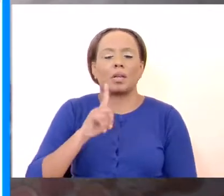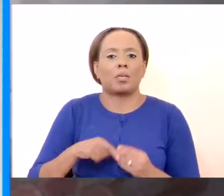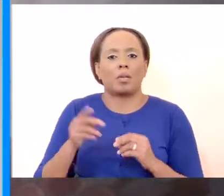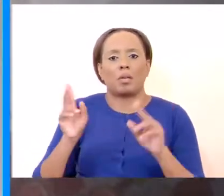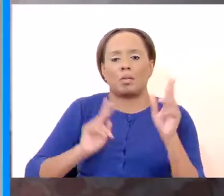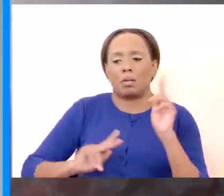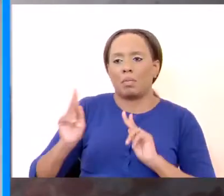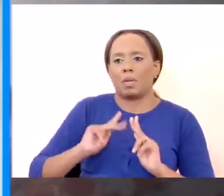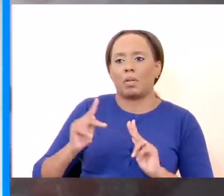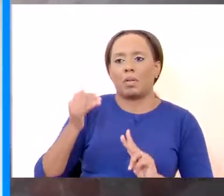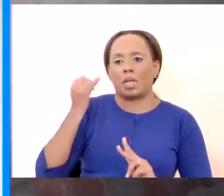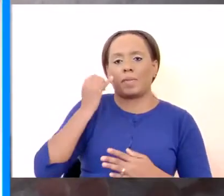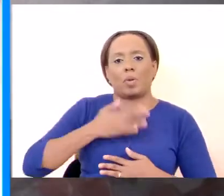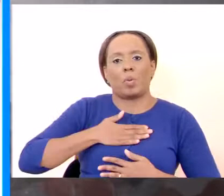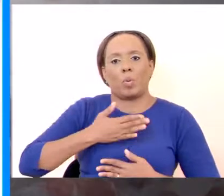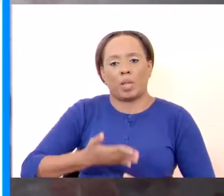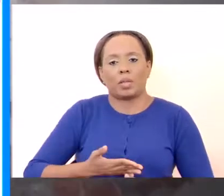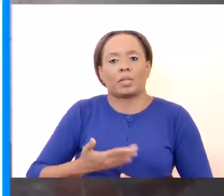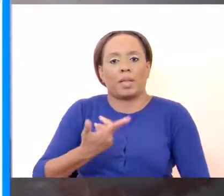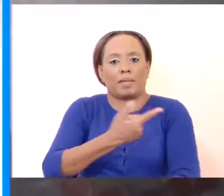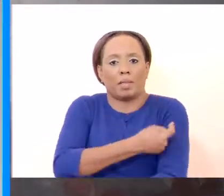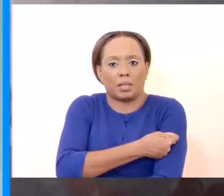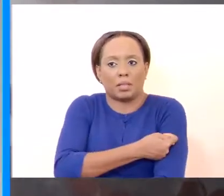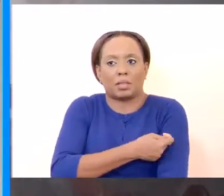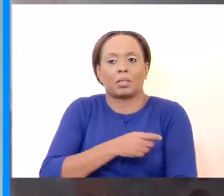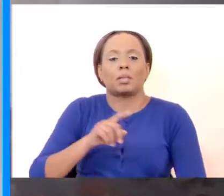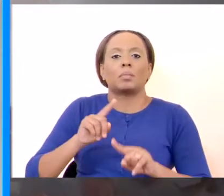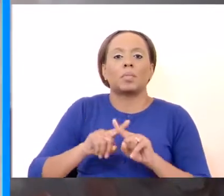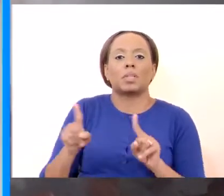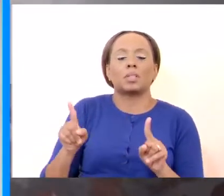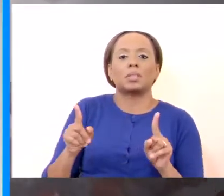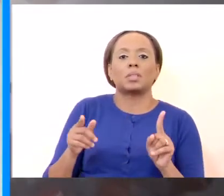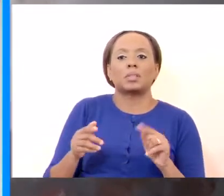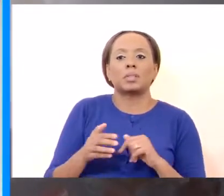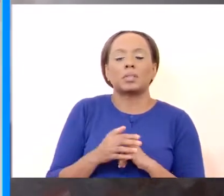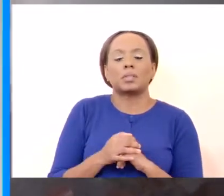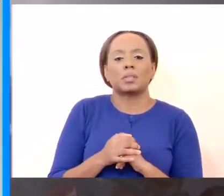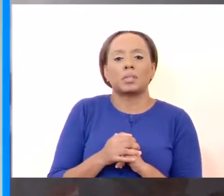still haven't heard any facts coming to the public in terms of